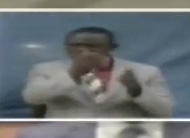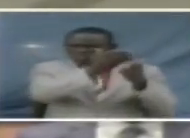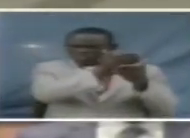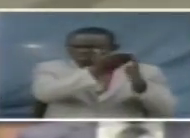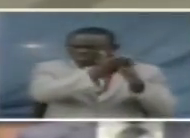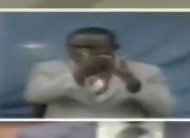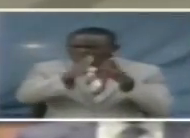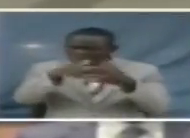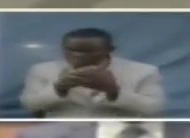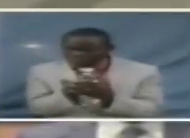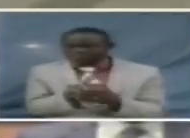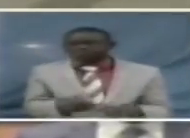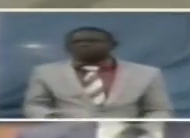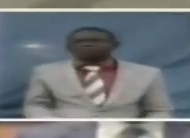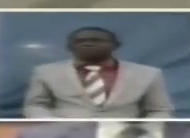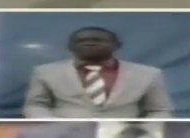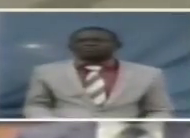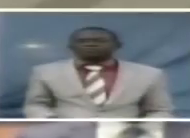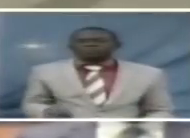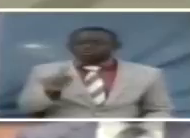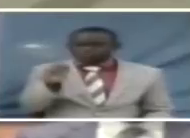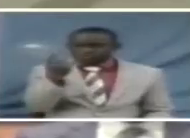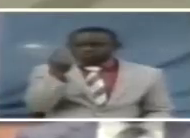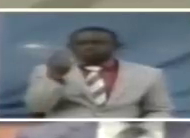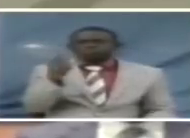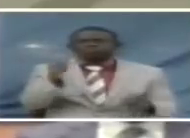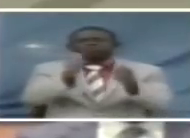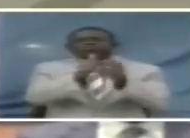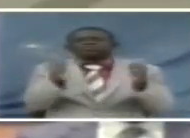2018 expenditure by function. 1.